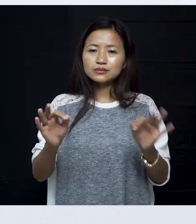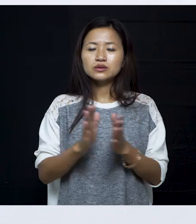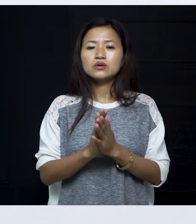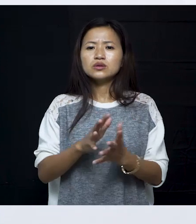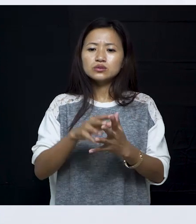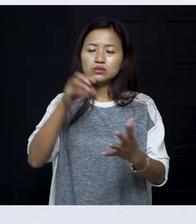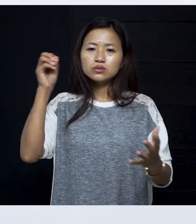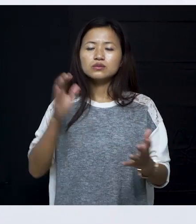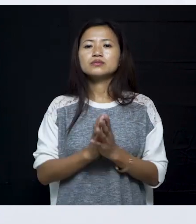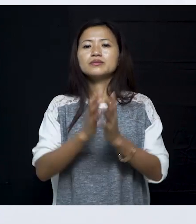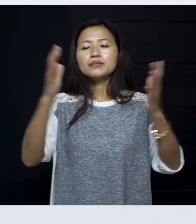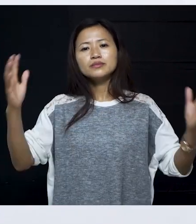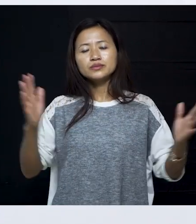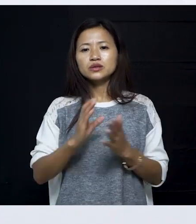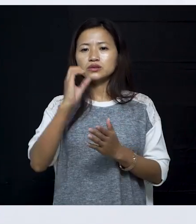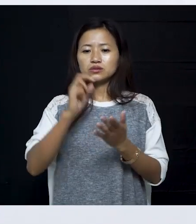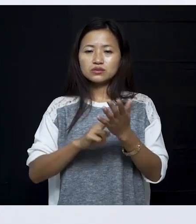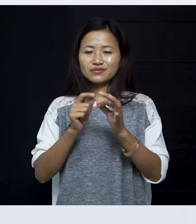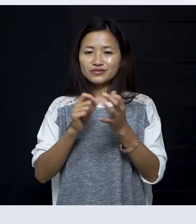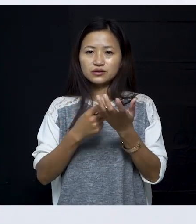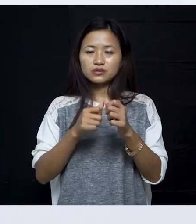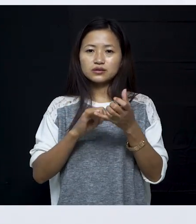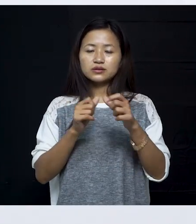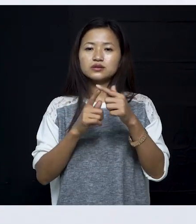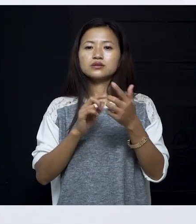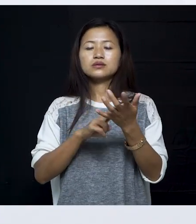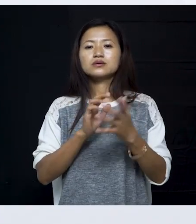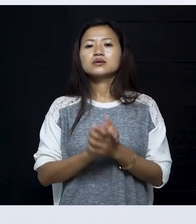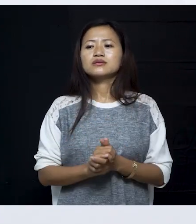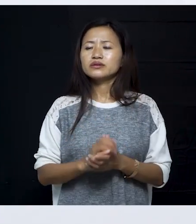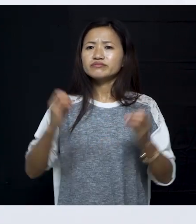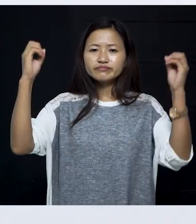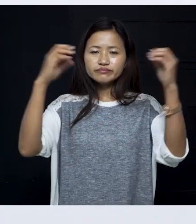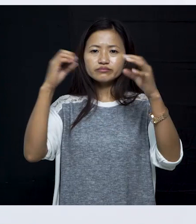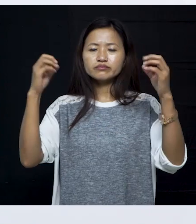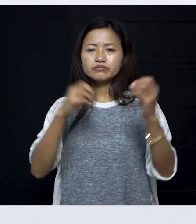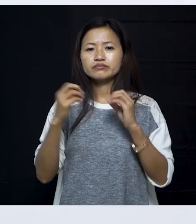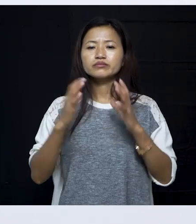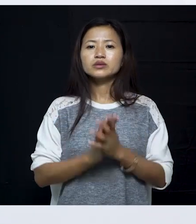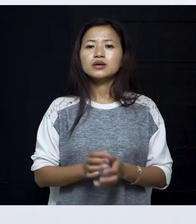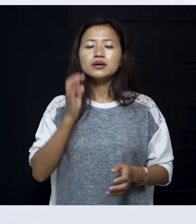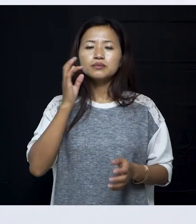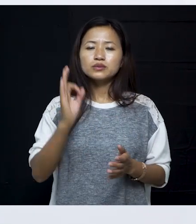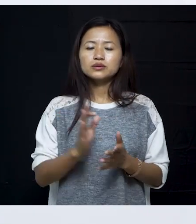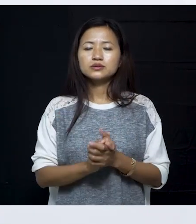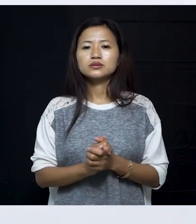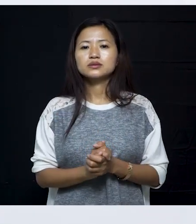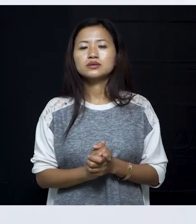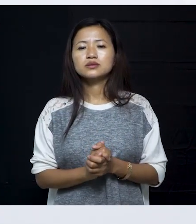learned so much about conservation. You have learned so much about environment. You have learned the importance